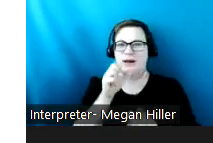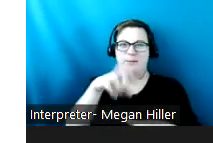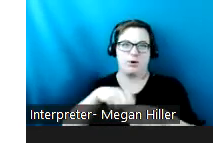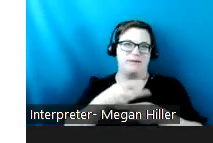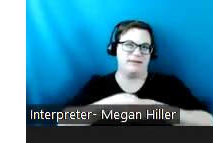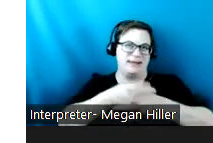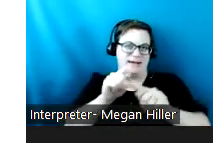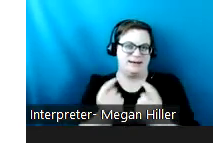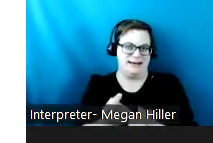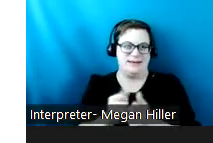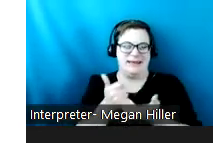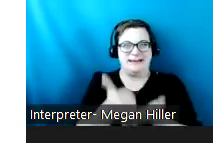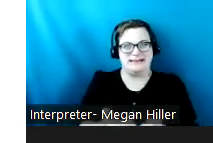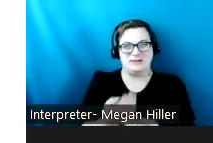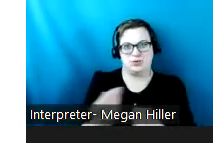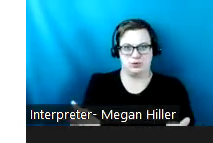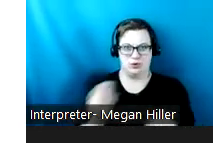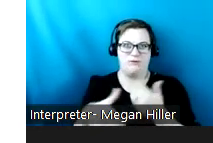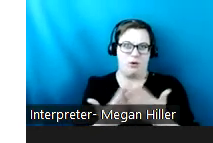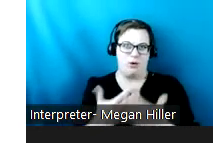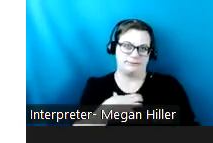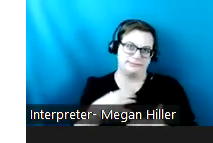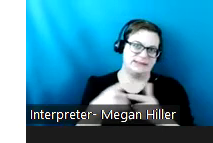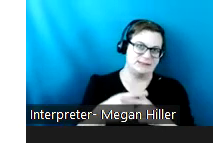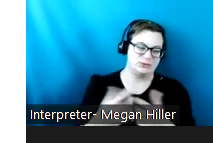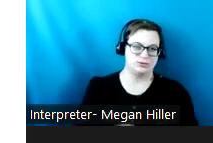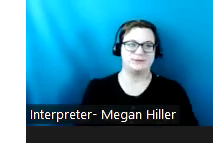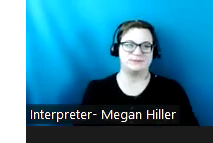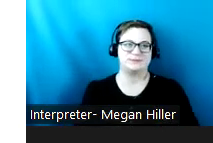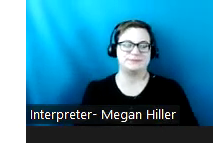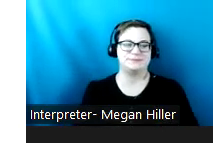can assist in resolving those disputes.